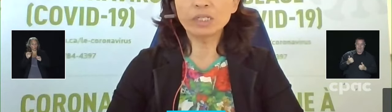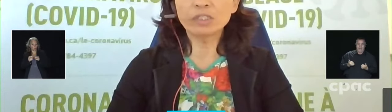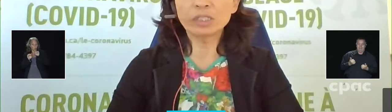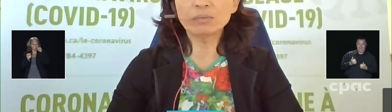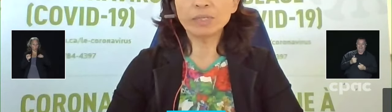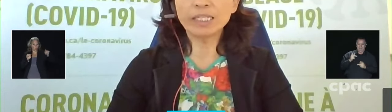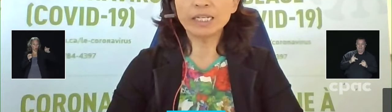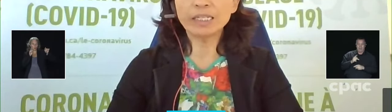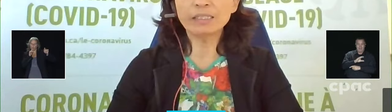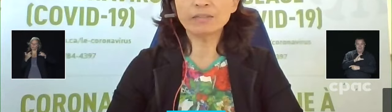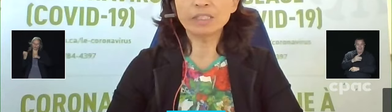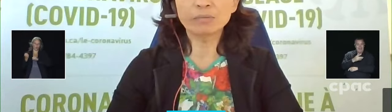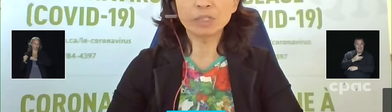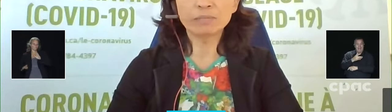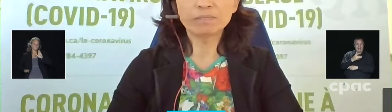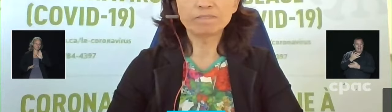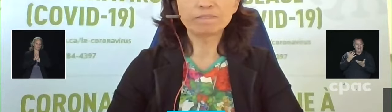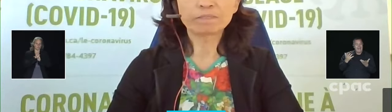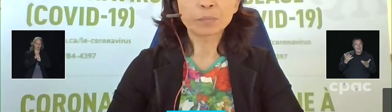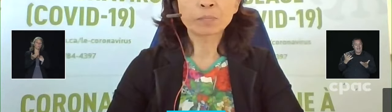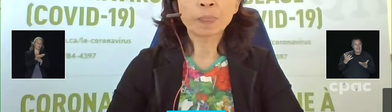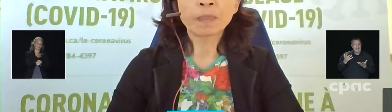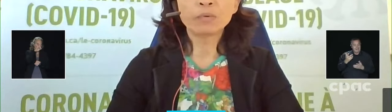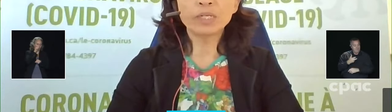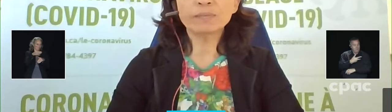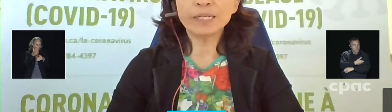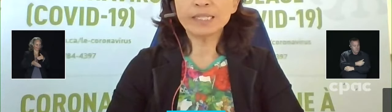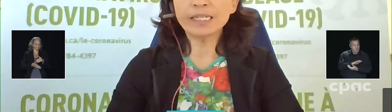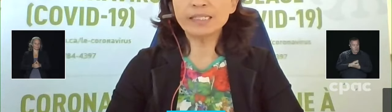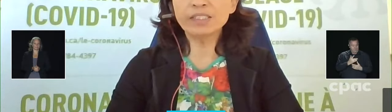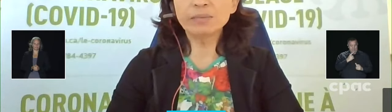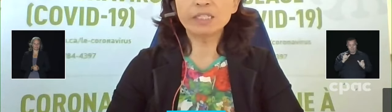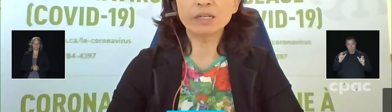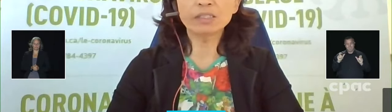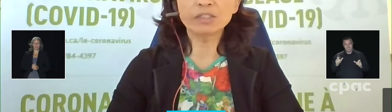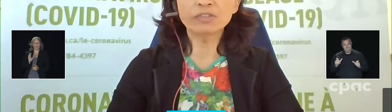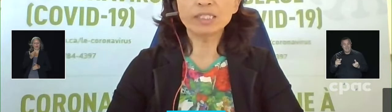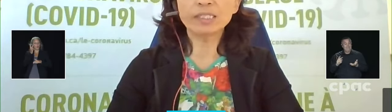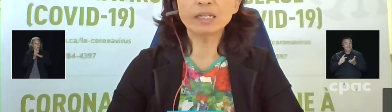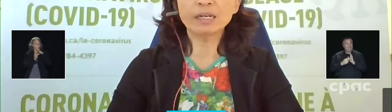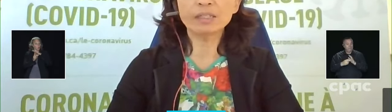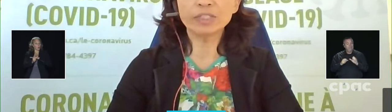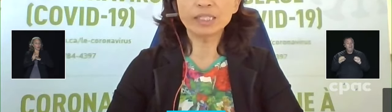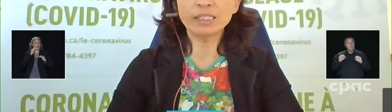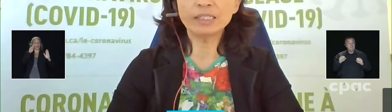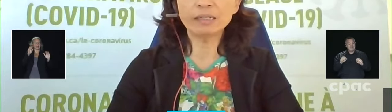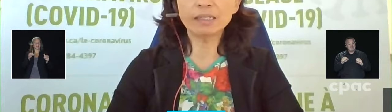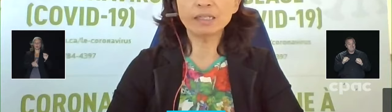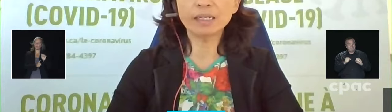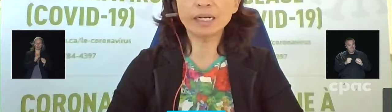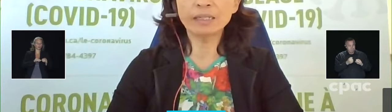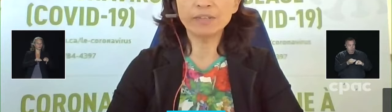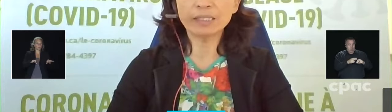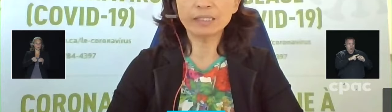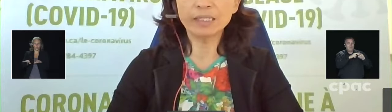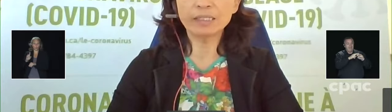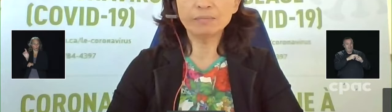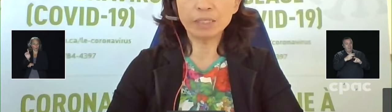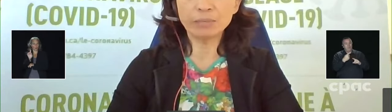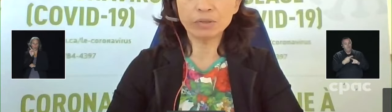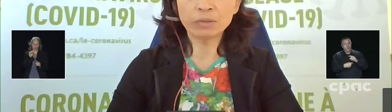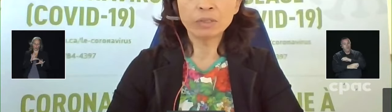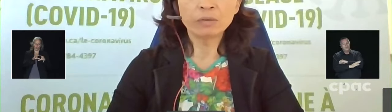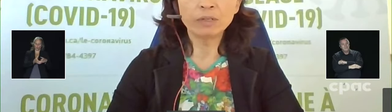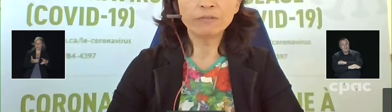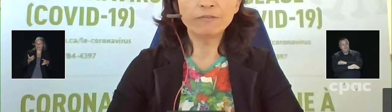sharp resurgence by the end of the summer. We expect cases to be concentrated largely in younger,